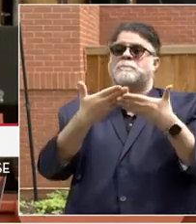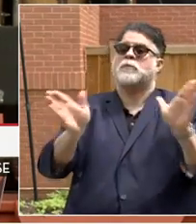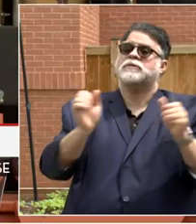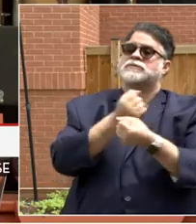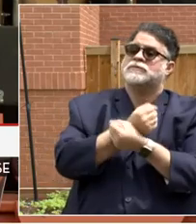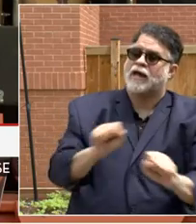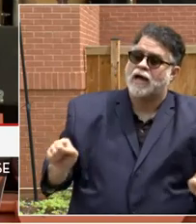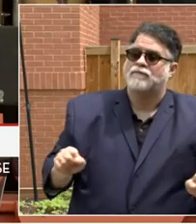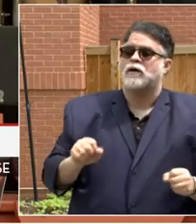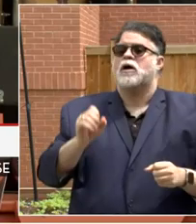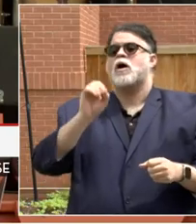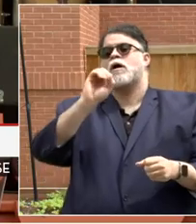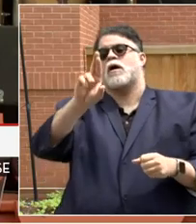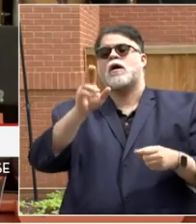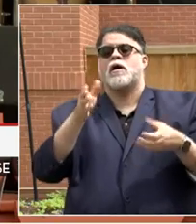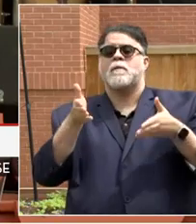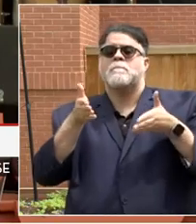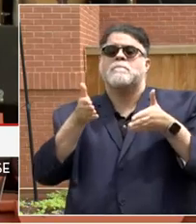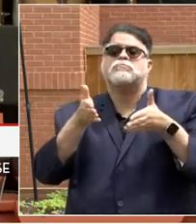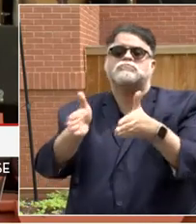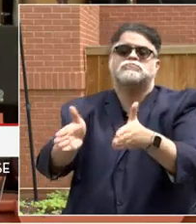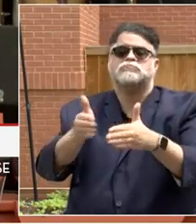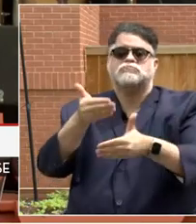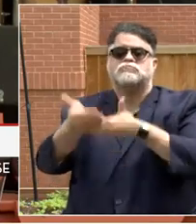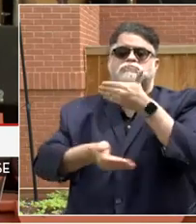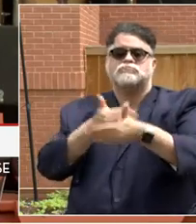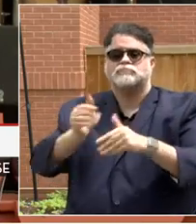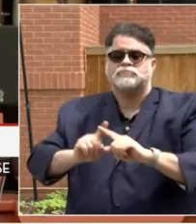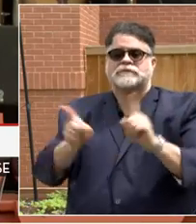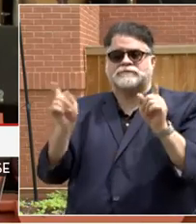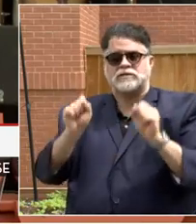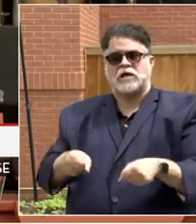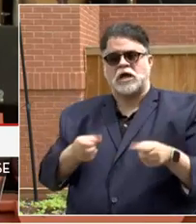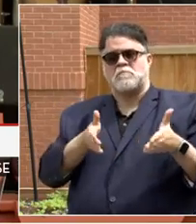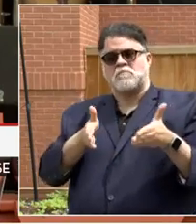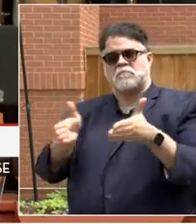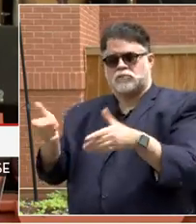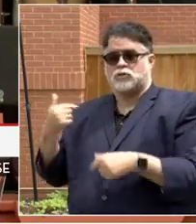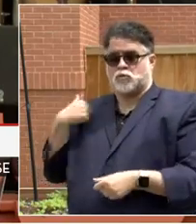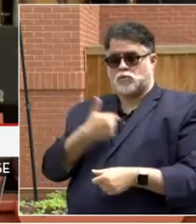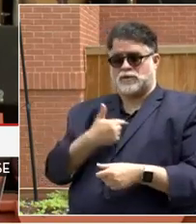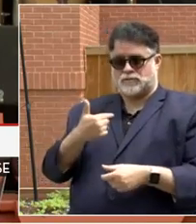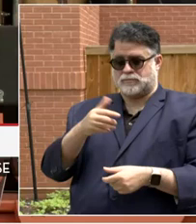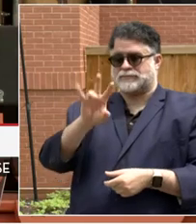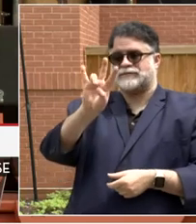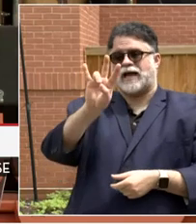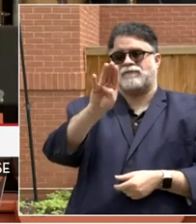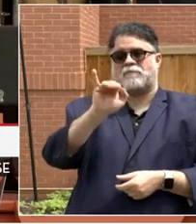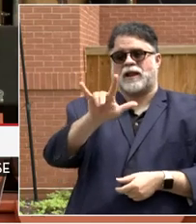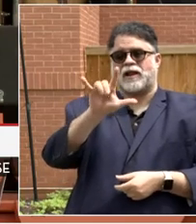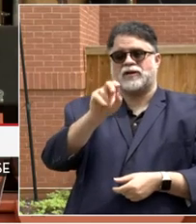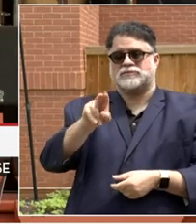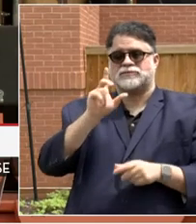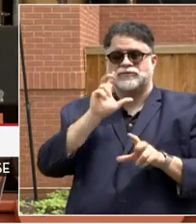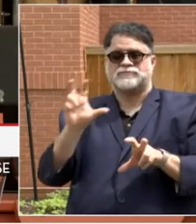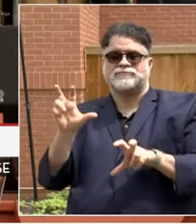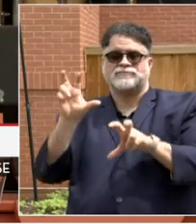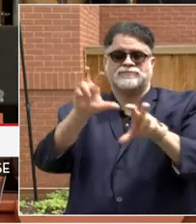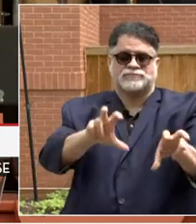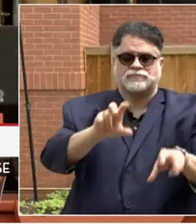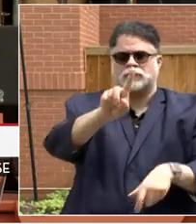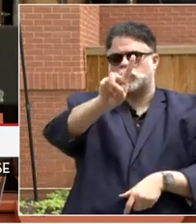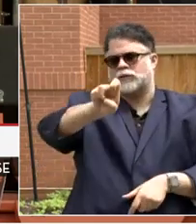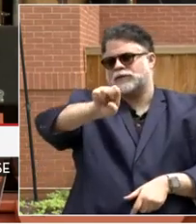And this year, we're investing over $7 million in 110 dedicated year-round